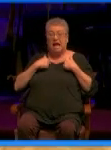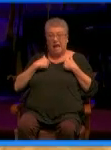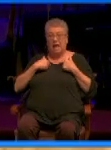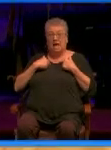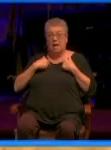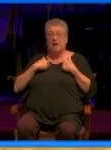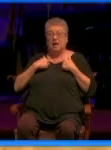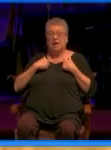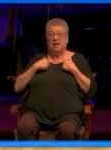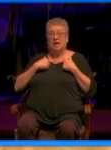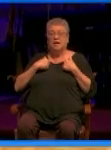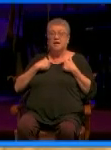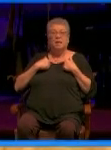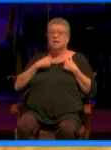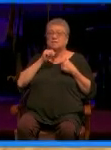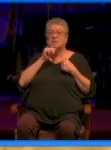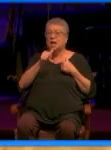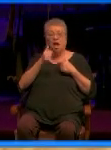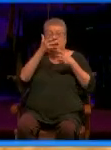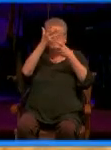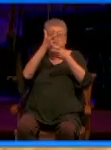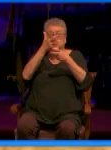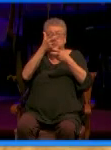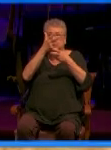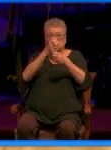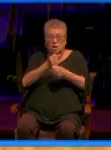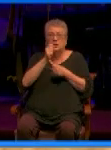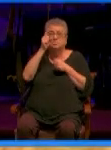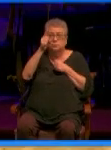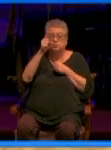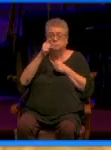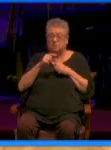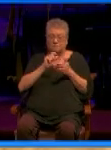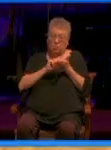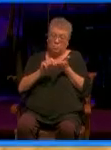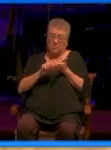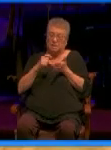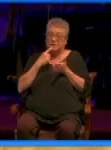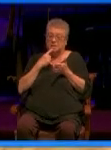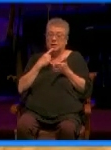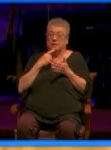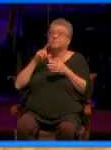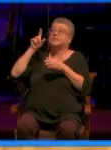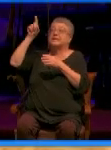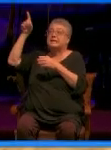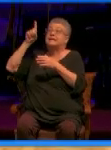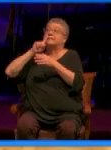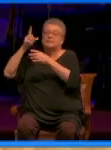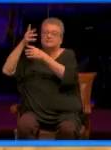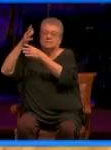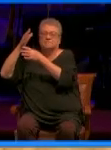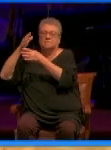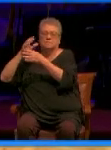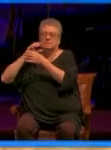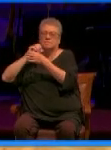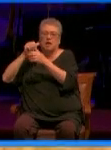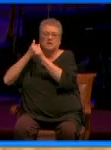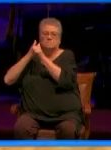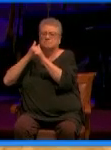faithless, now, if I were writing this, I would say, then he is faithless. That's not what it